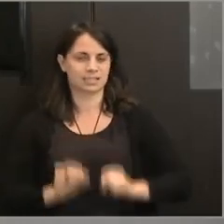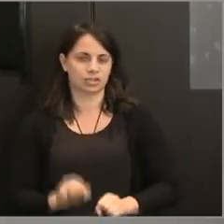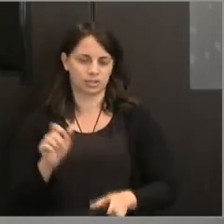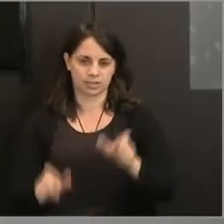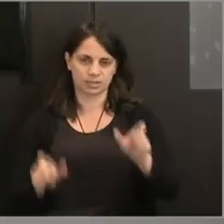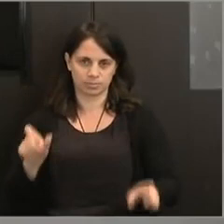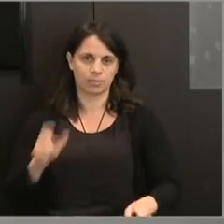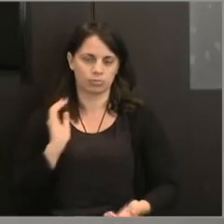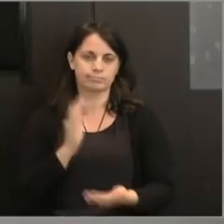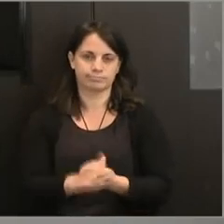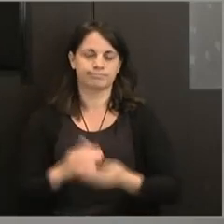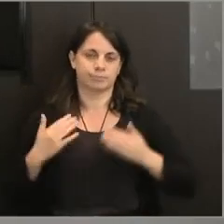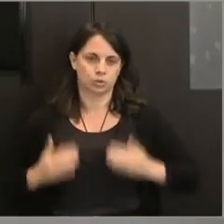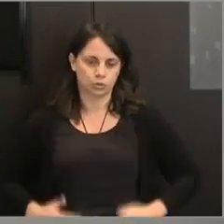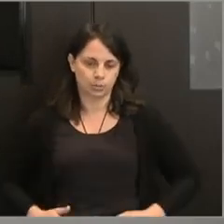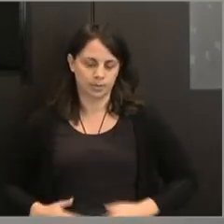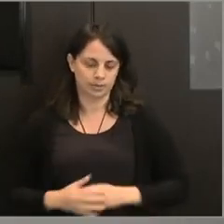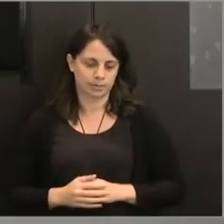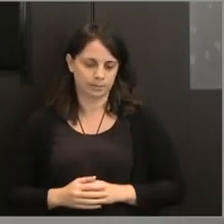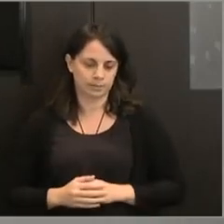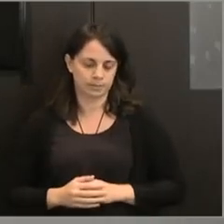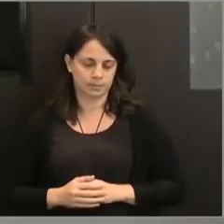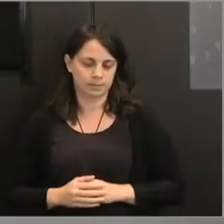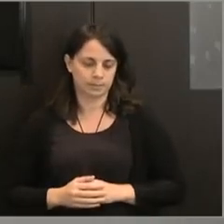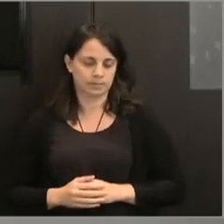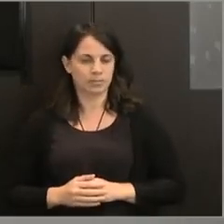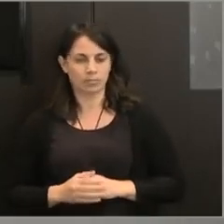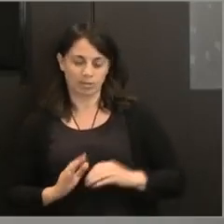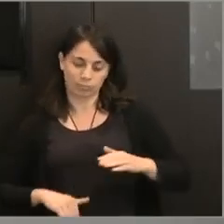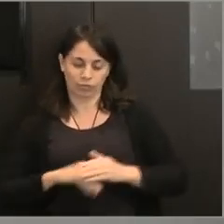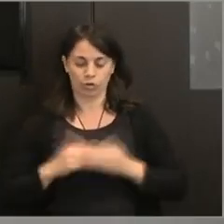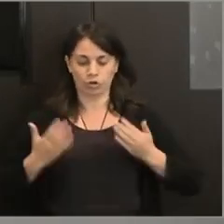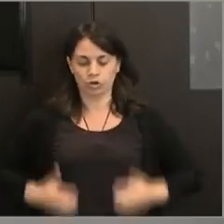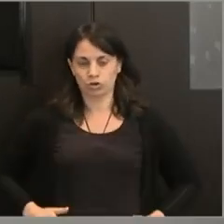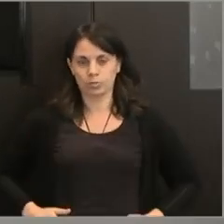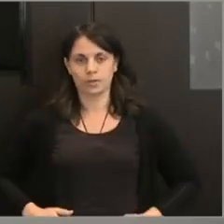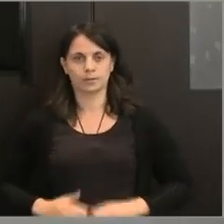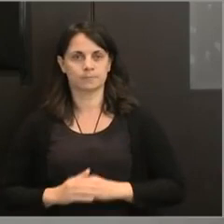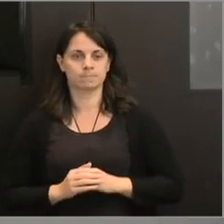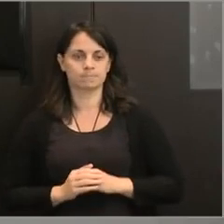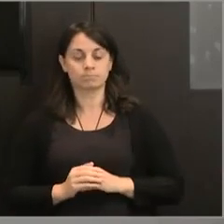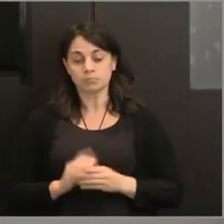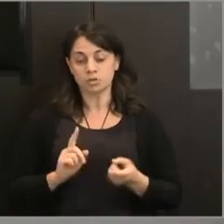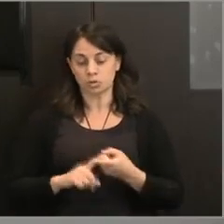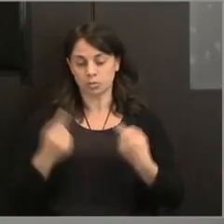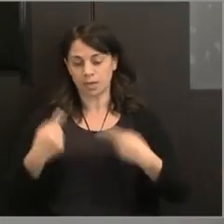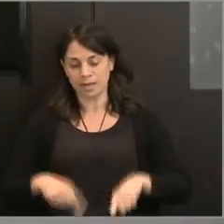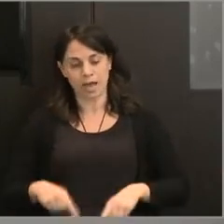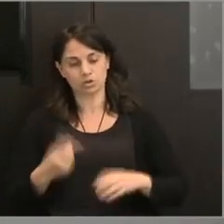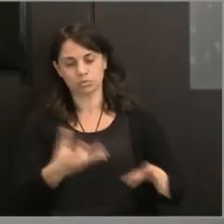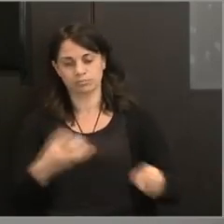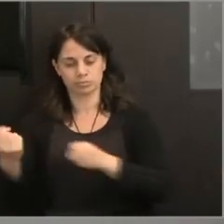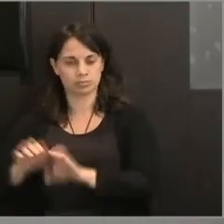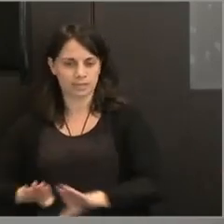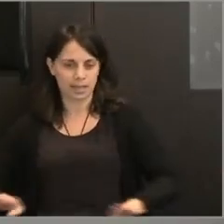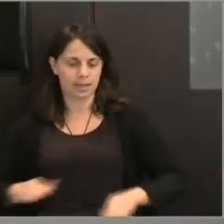were in fact human, although not so fully human, they could not be dispossessed, provided